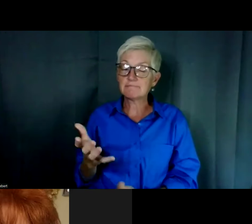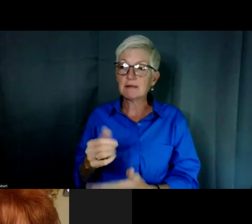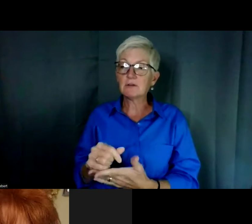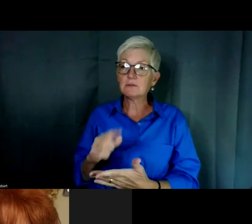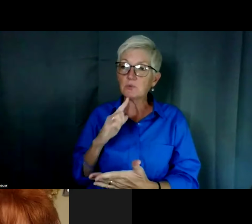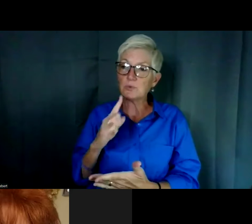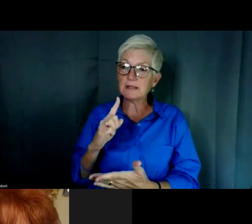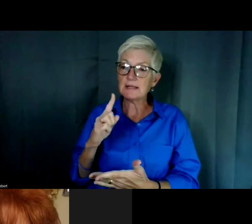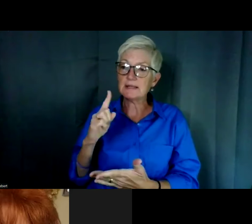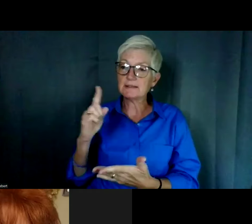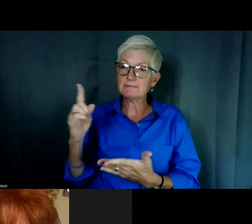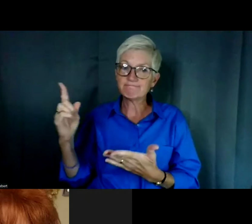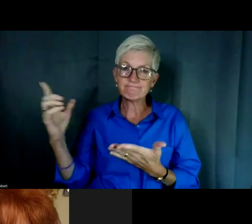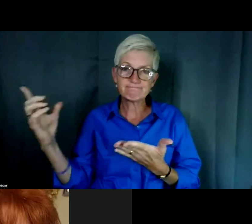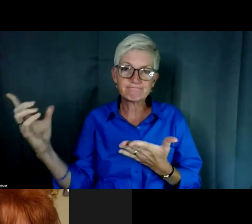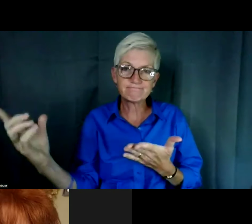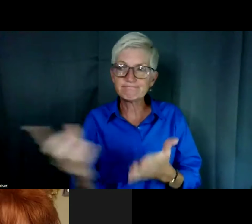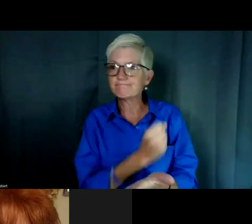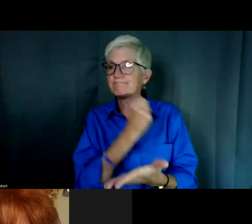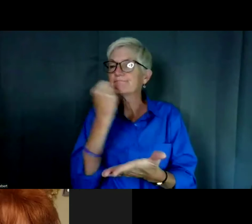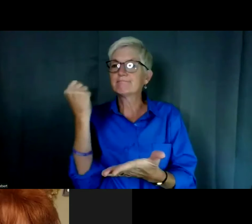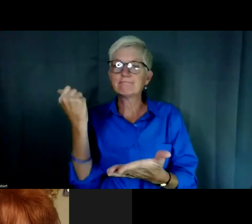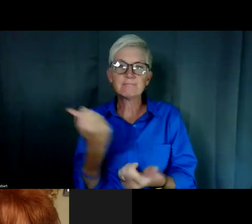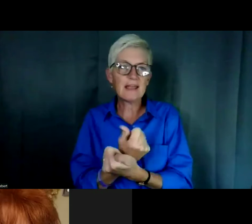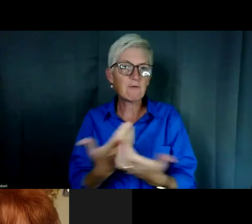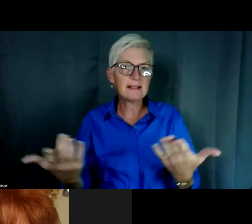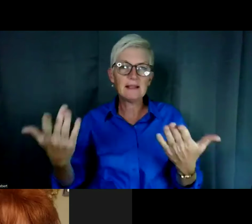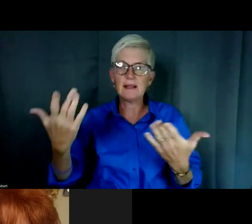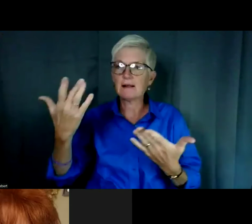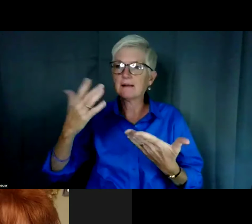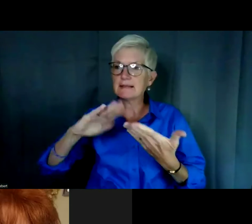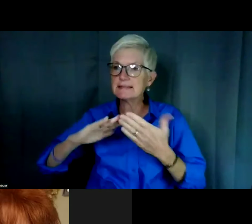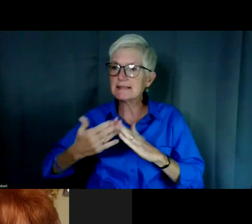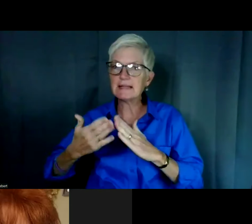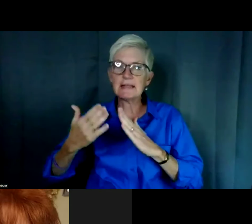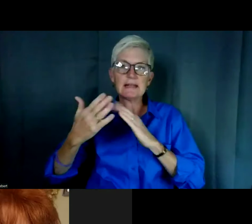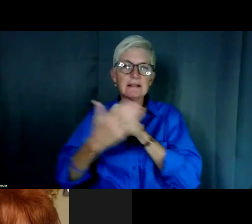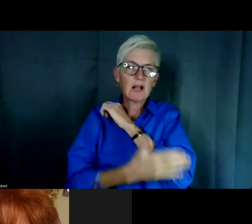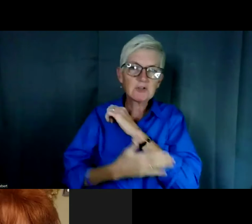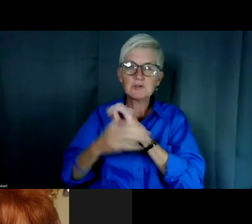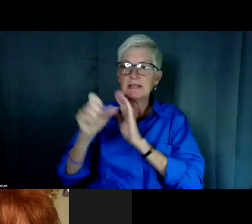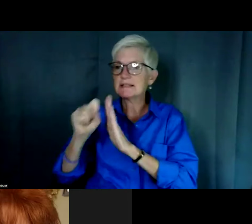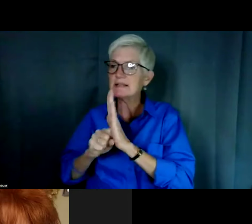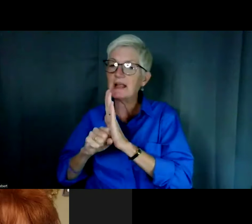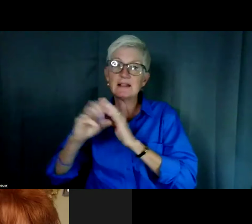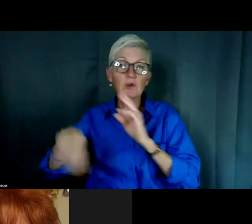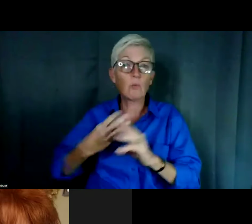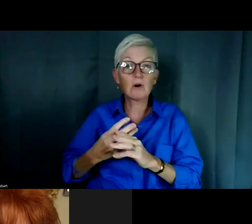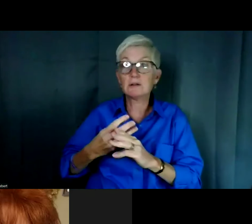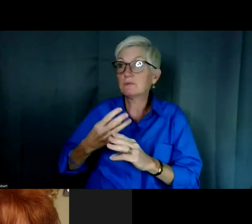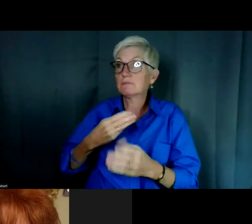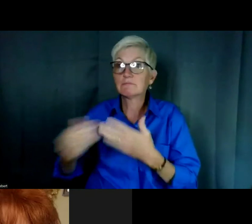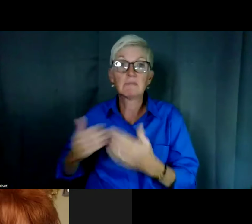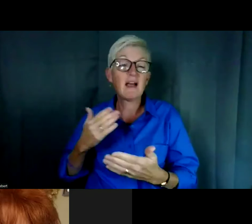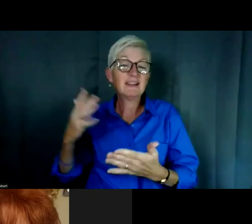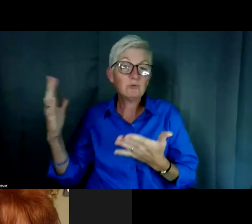take advantage of everything our cities or, you know, state or country, world, what have you,